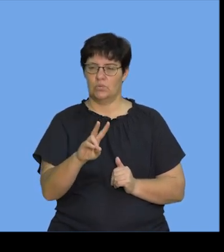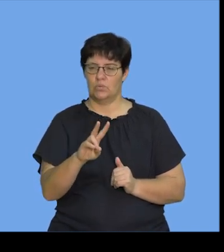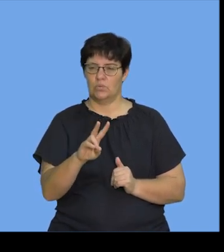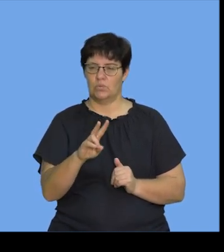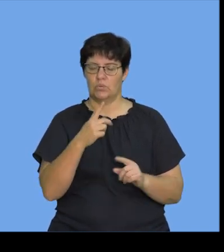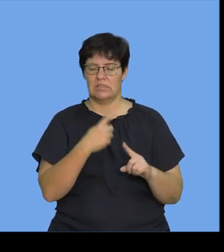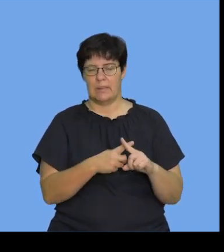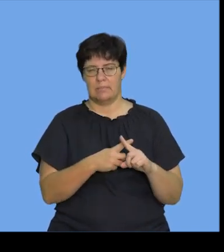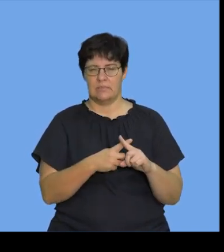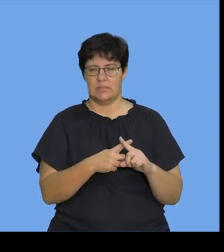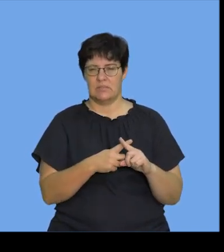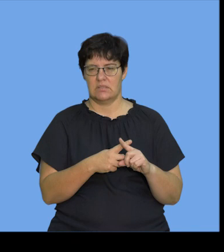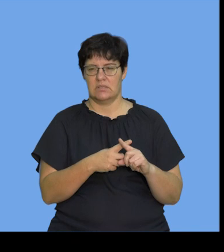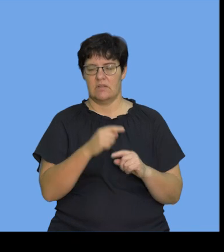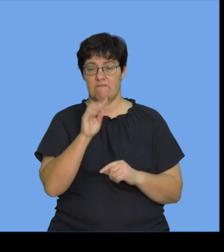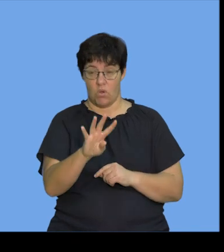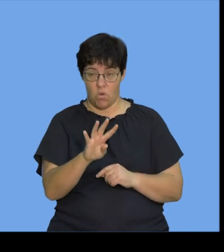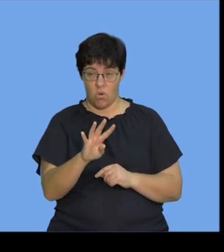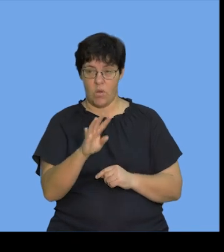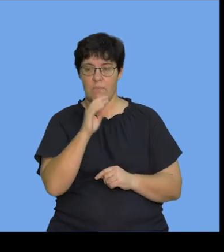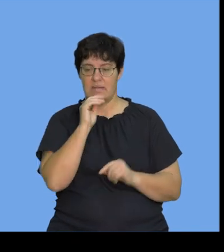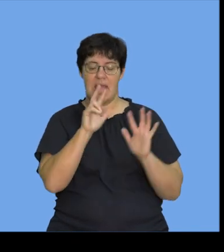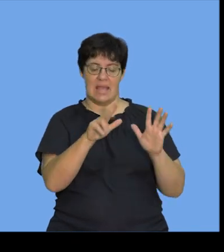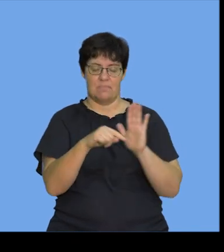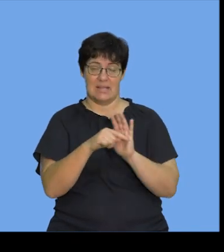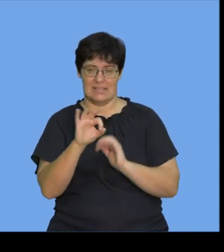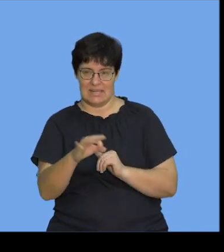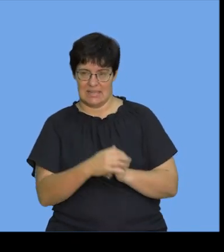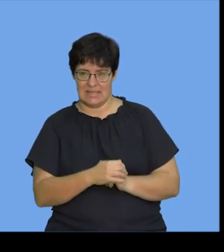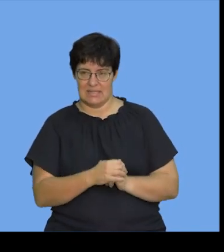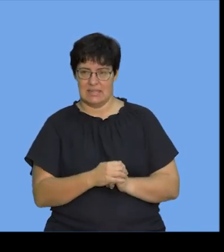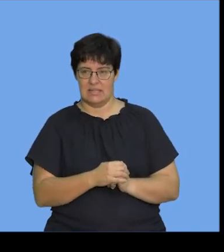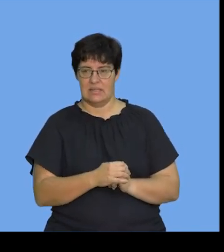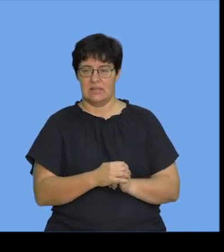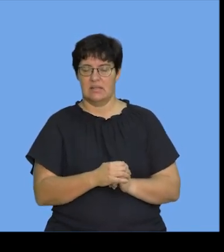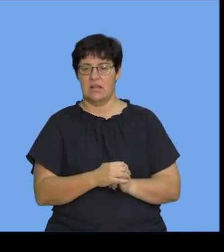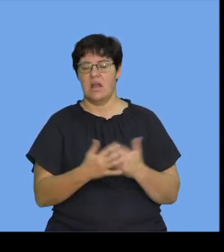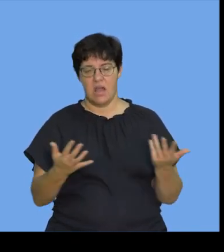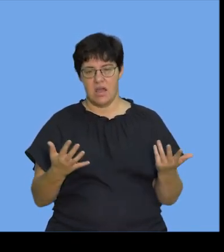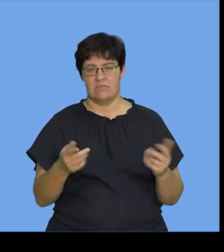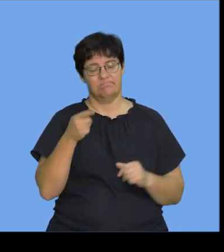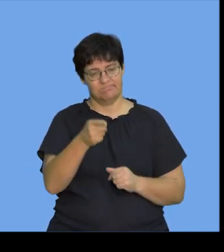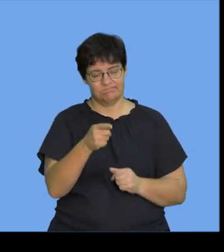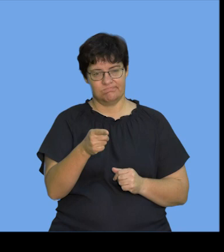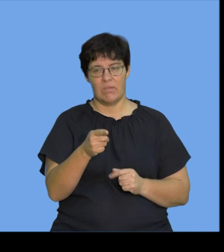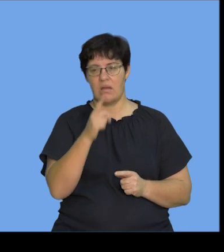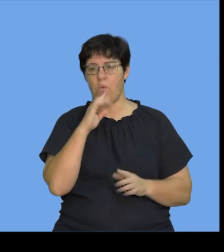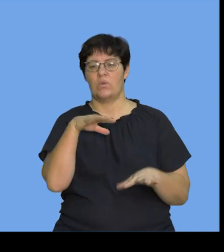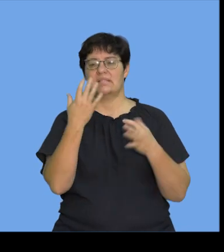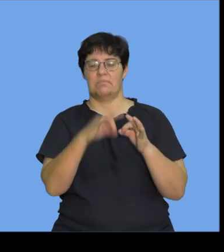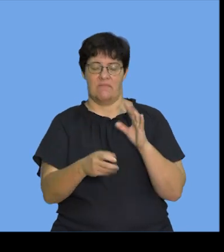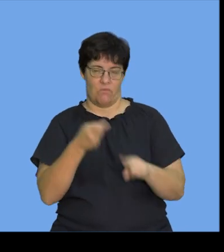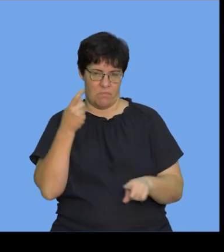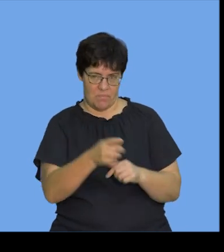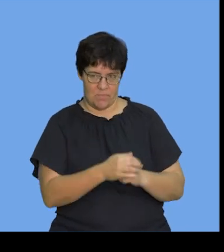times 4, which is 8 minus 3, so 8 minus 3, you see. And then you can then simplify it from there. This